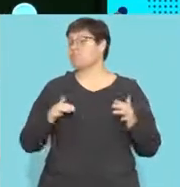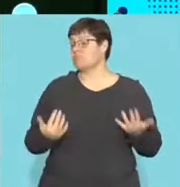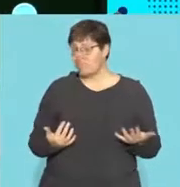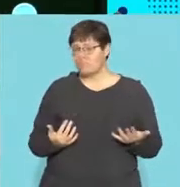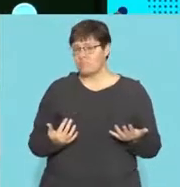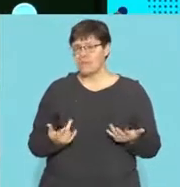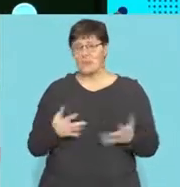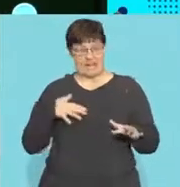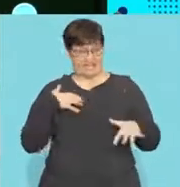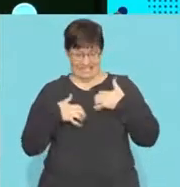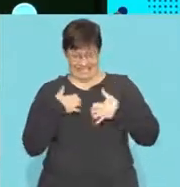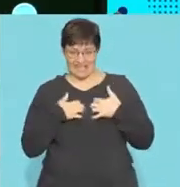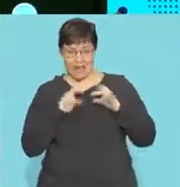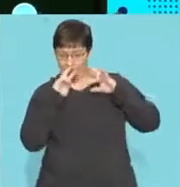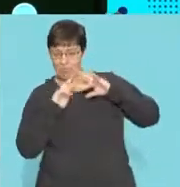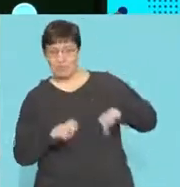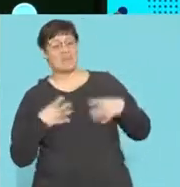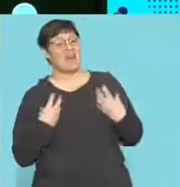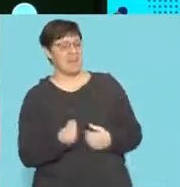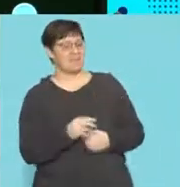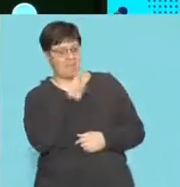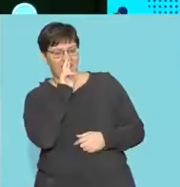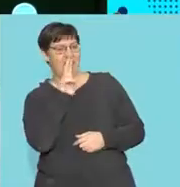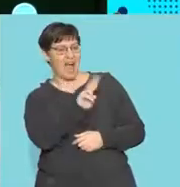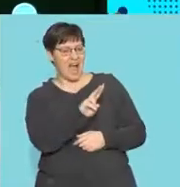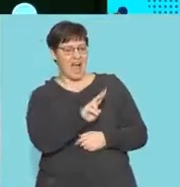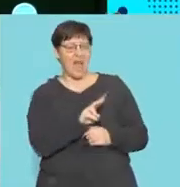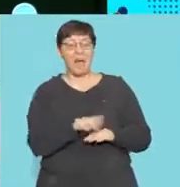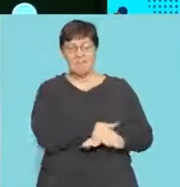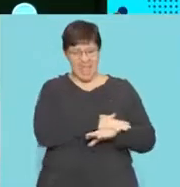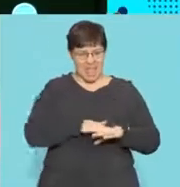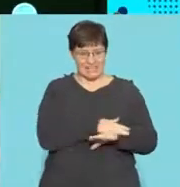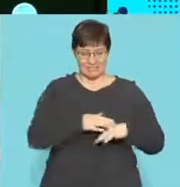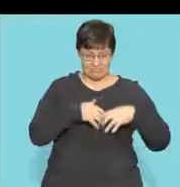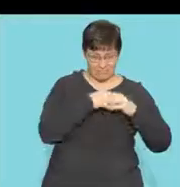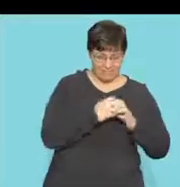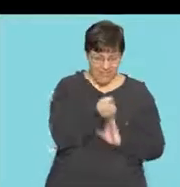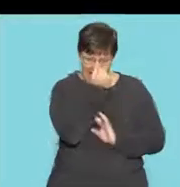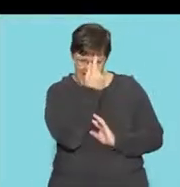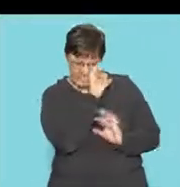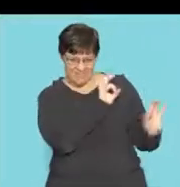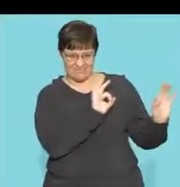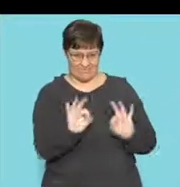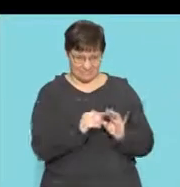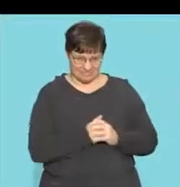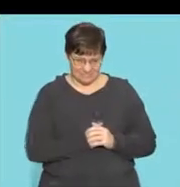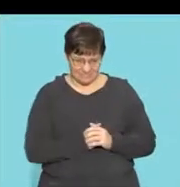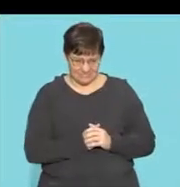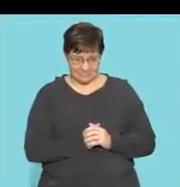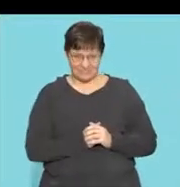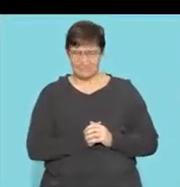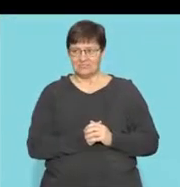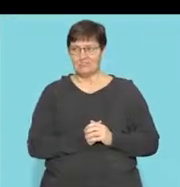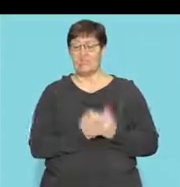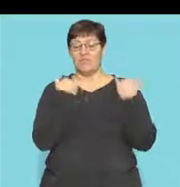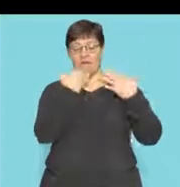very exciting field of research. So let's get the fundamentals in place so we can understand it in a little bit more detail. So our focus